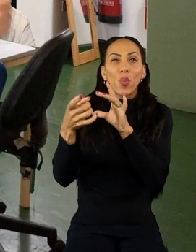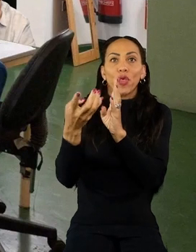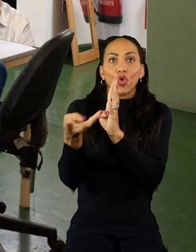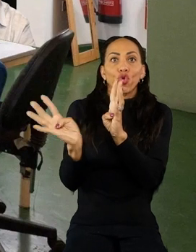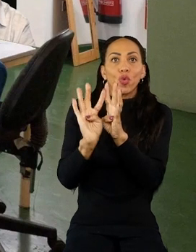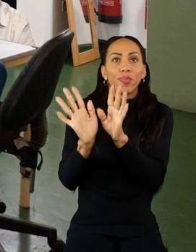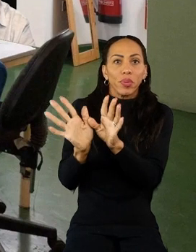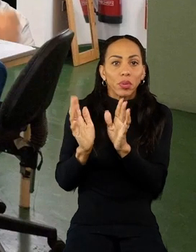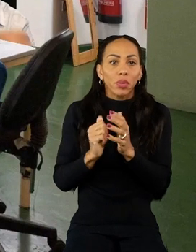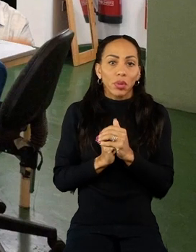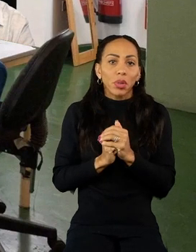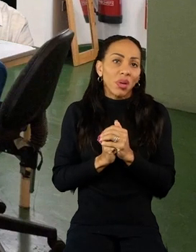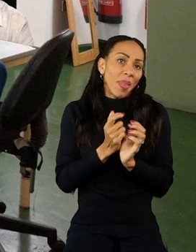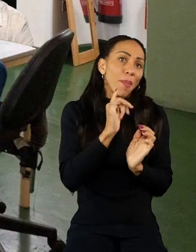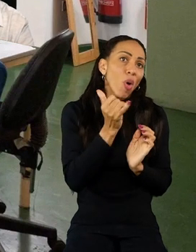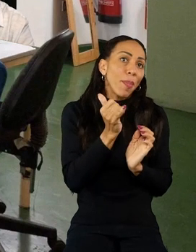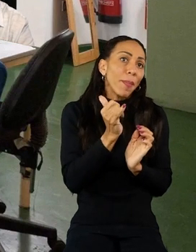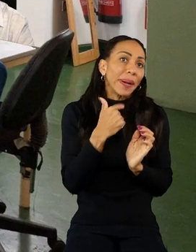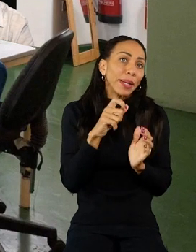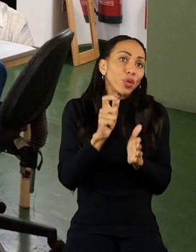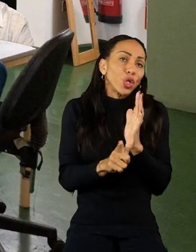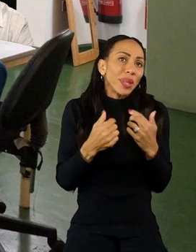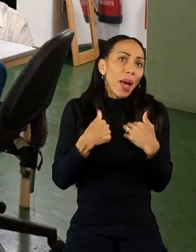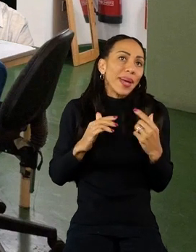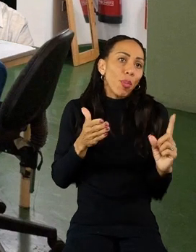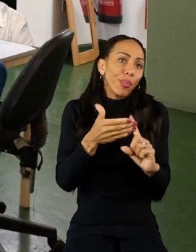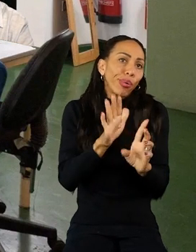being facilitated with a group.